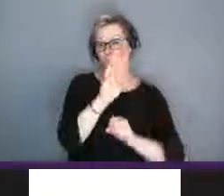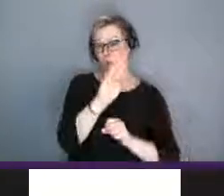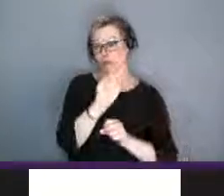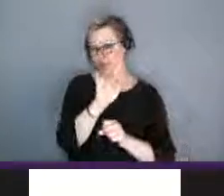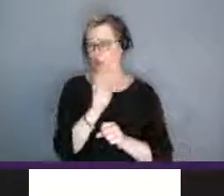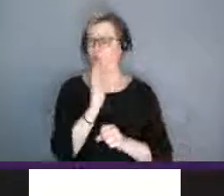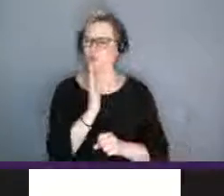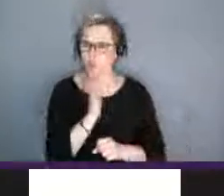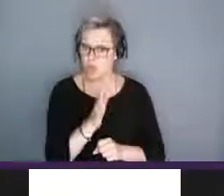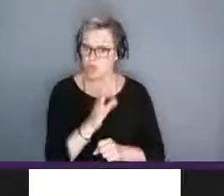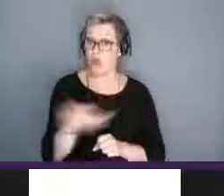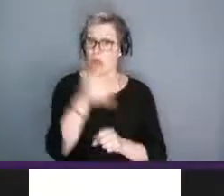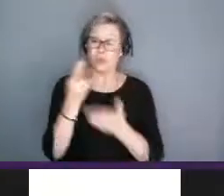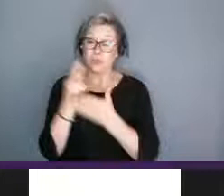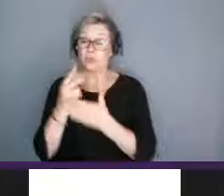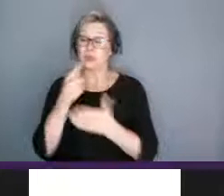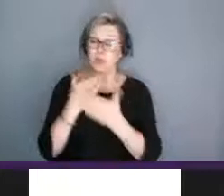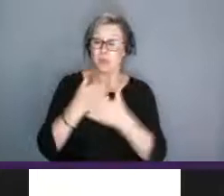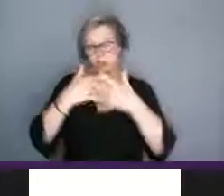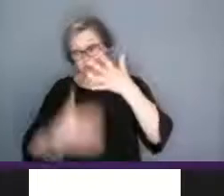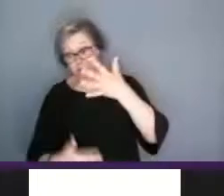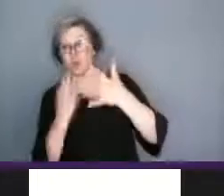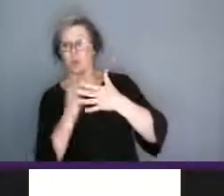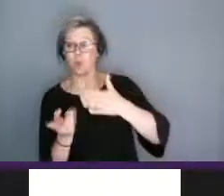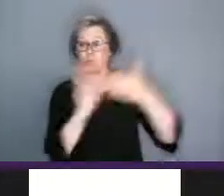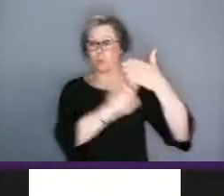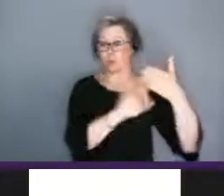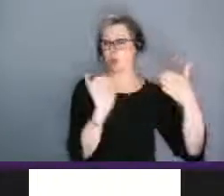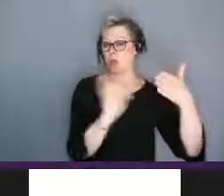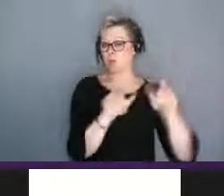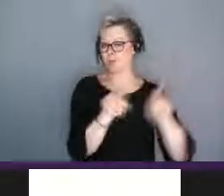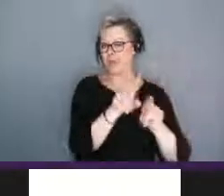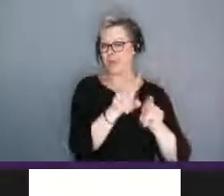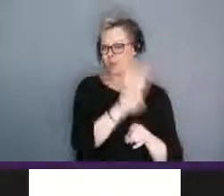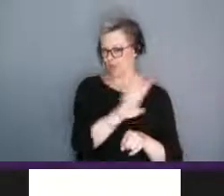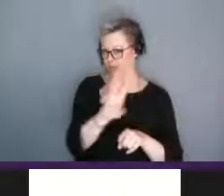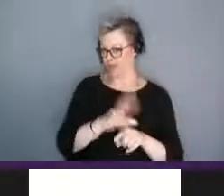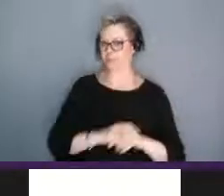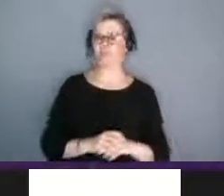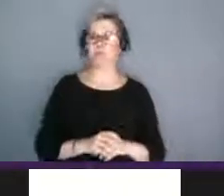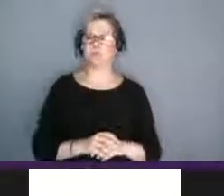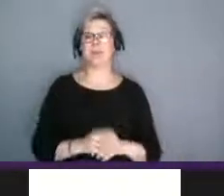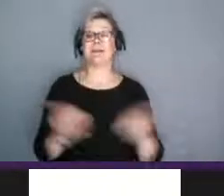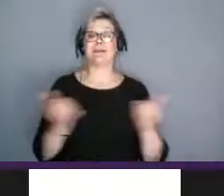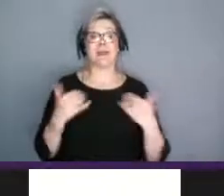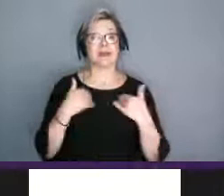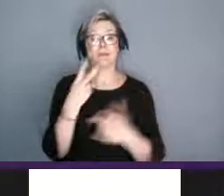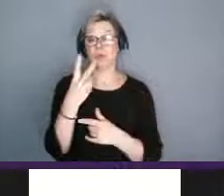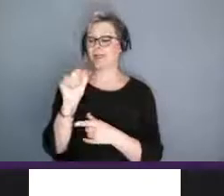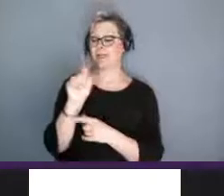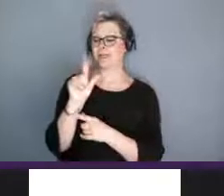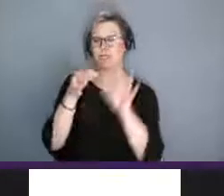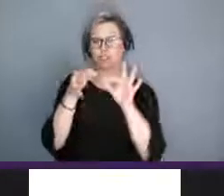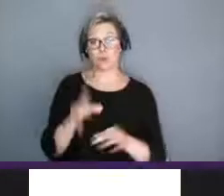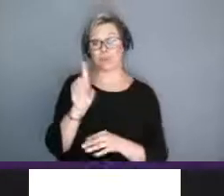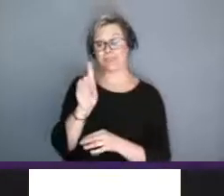resources that are mentioned in our webinar today. We are pleased to be joined with our ASL interpreters, Danica and